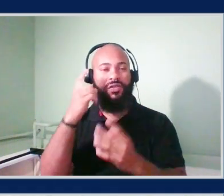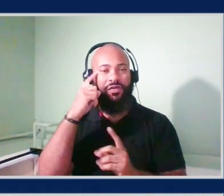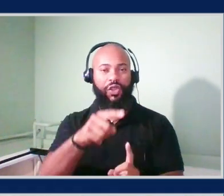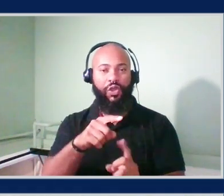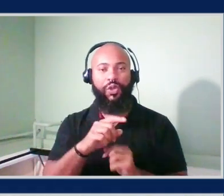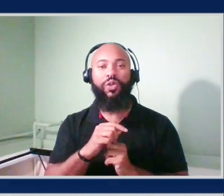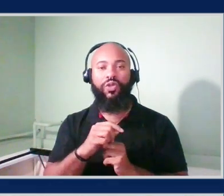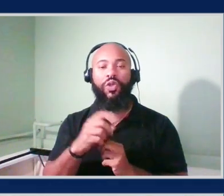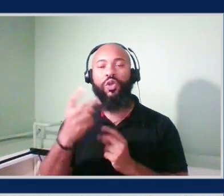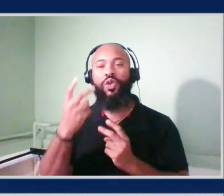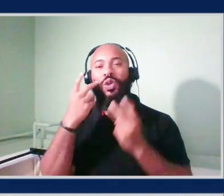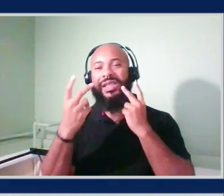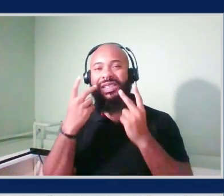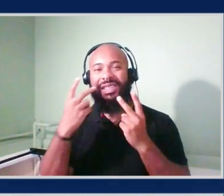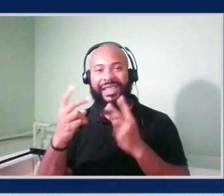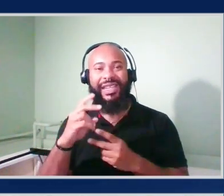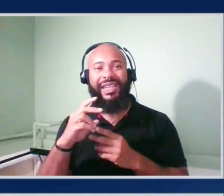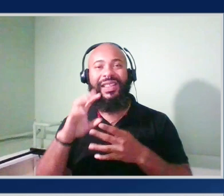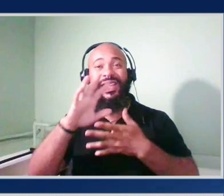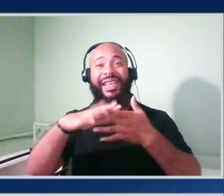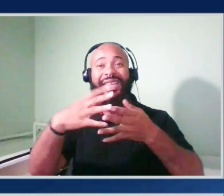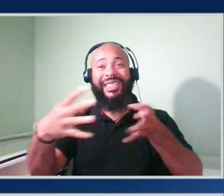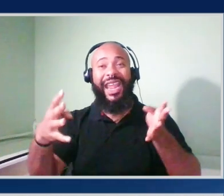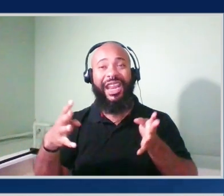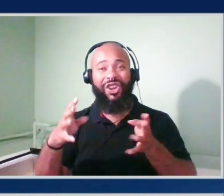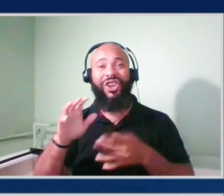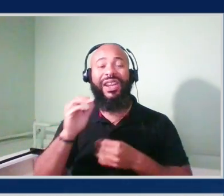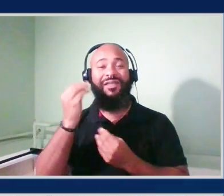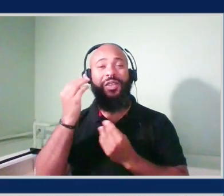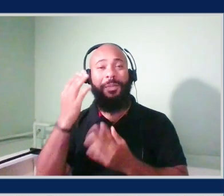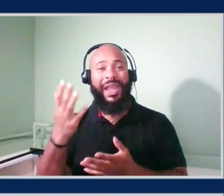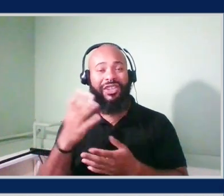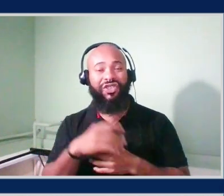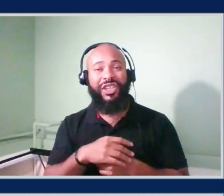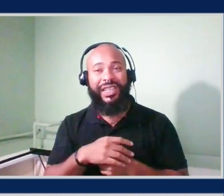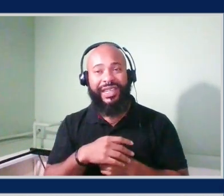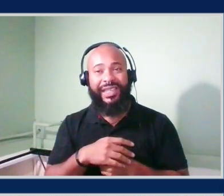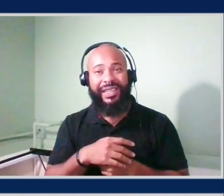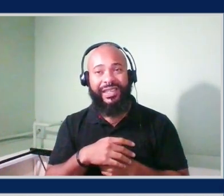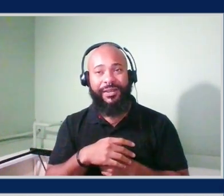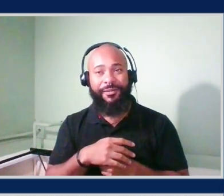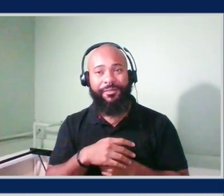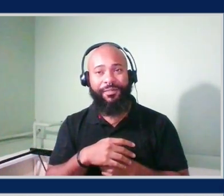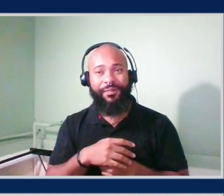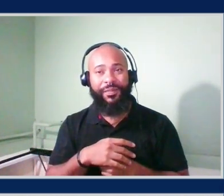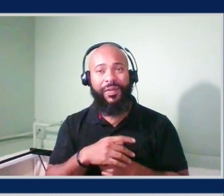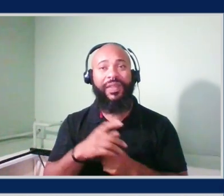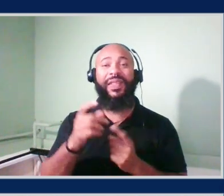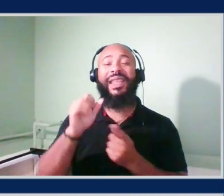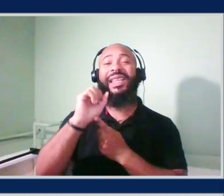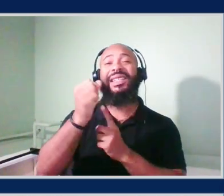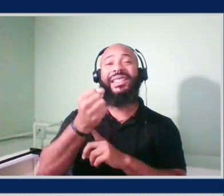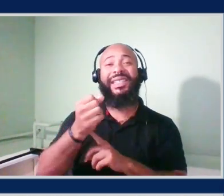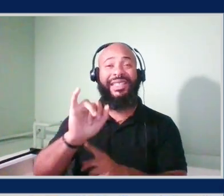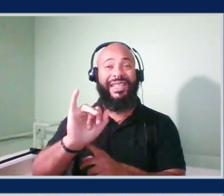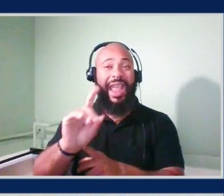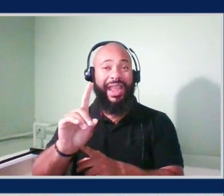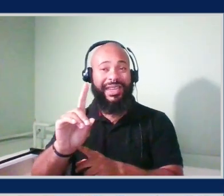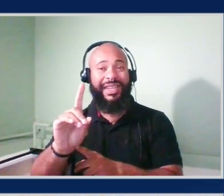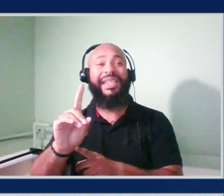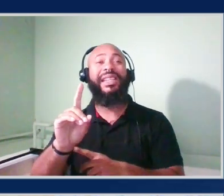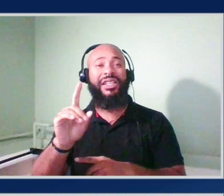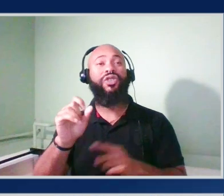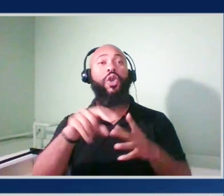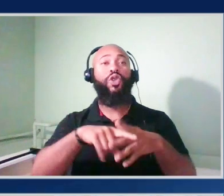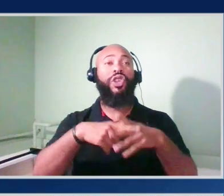the container information. You can see, for example, the instance ID. So you can start by going into